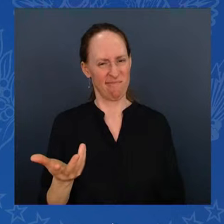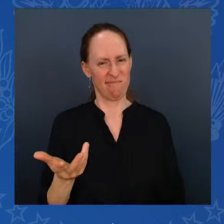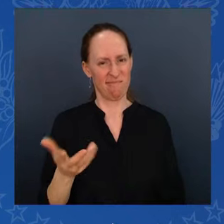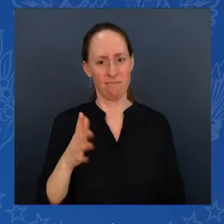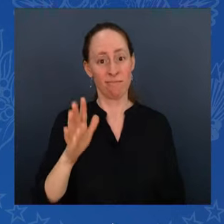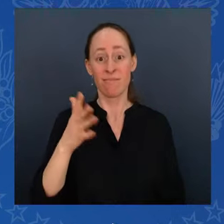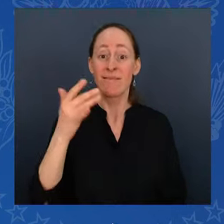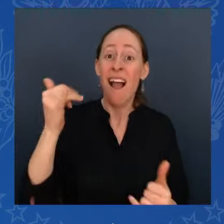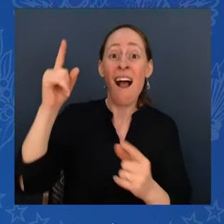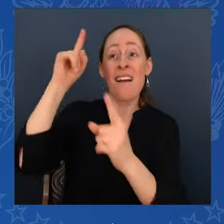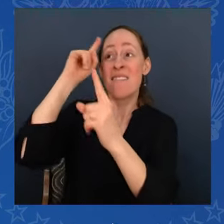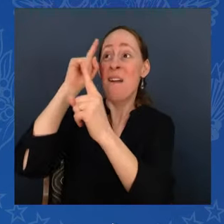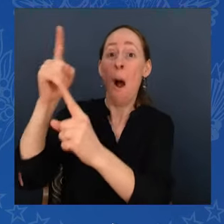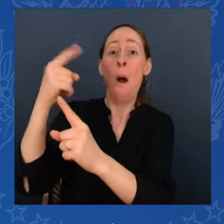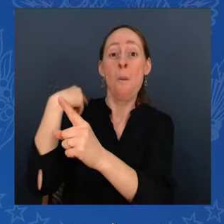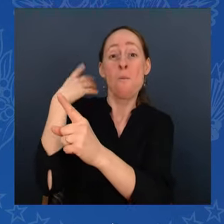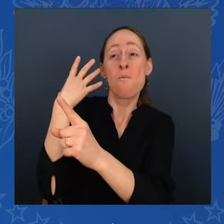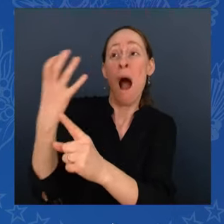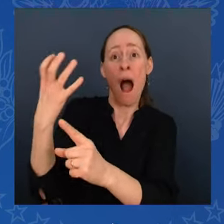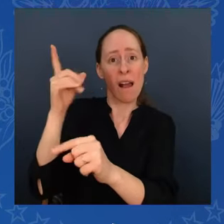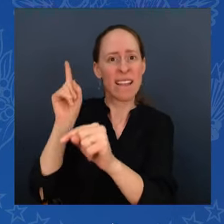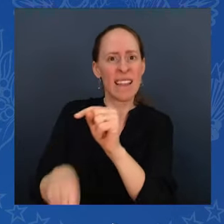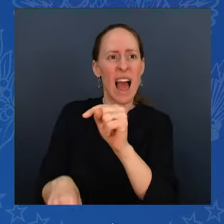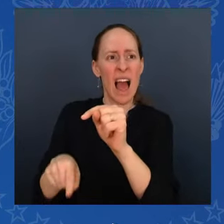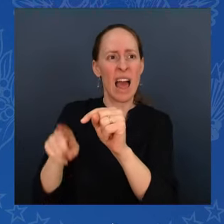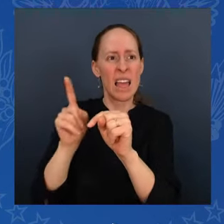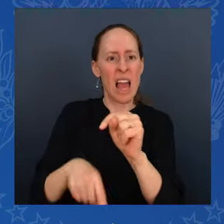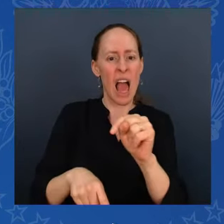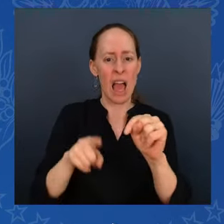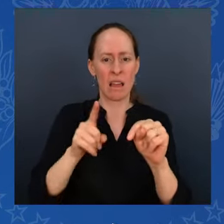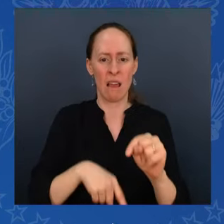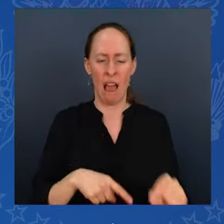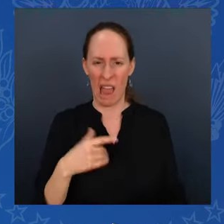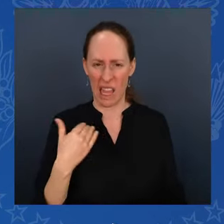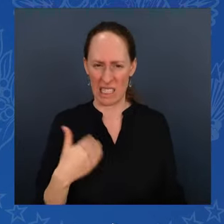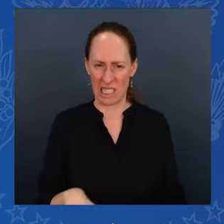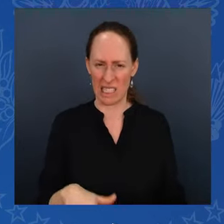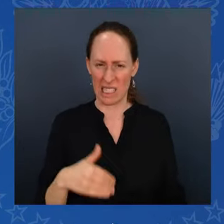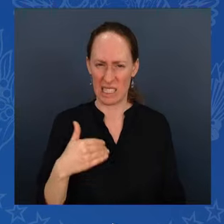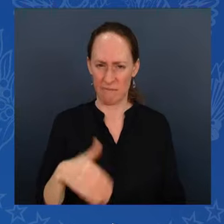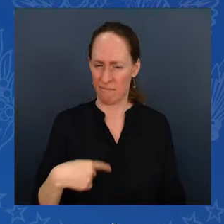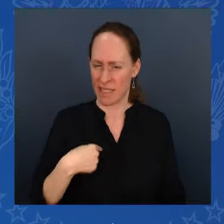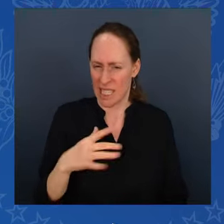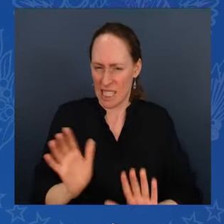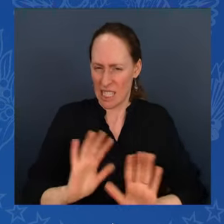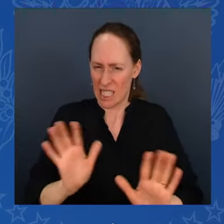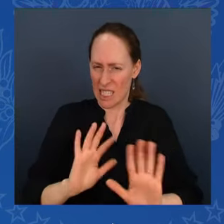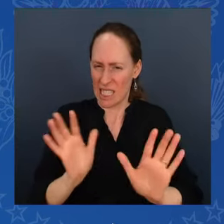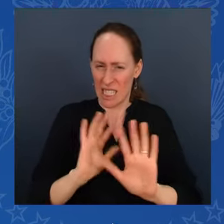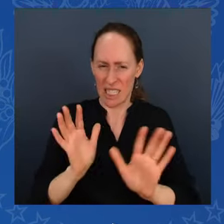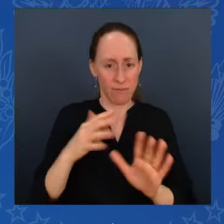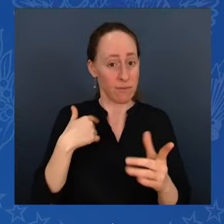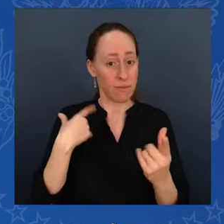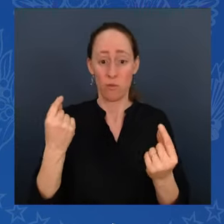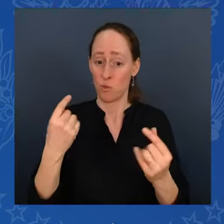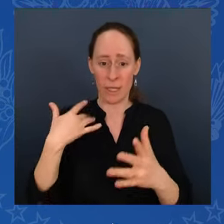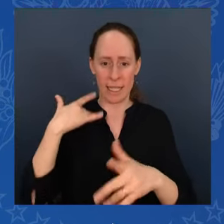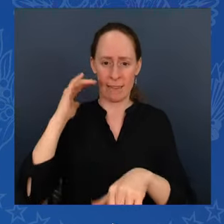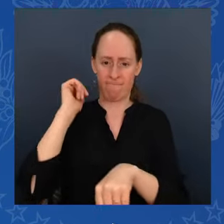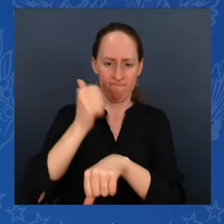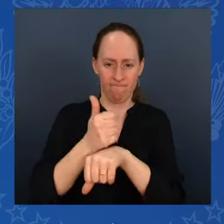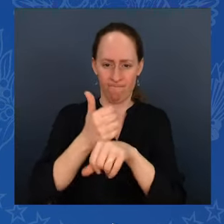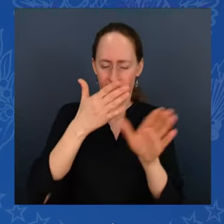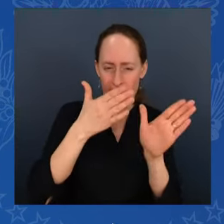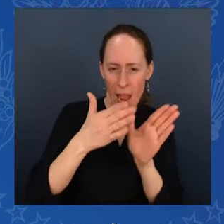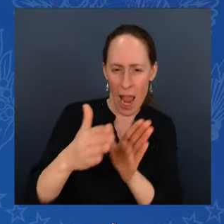in my term, I announced a major plan to provide more than 40 million working and middle-class Americans student debt relief. Tens